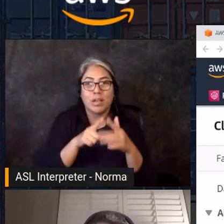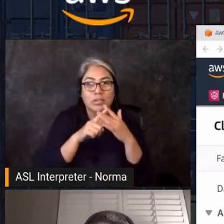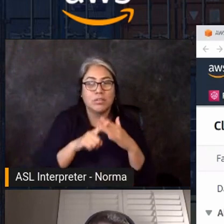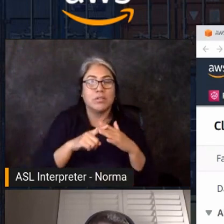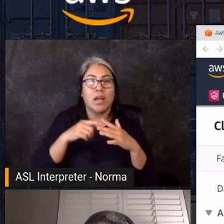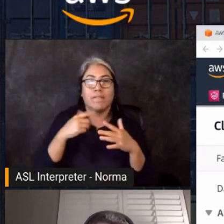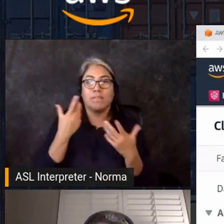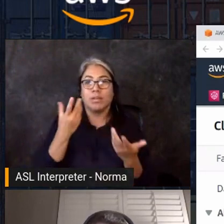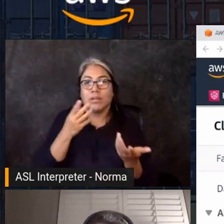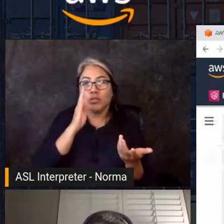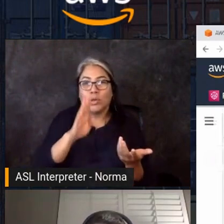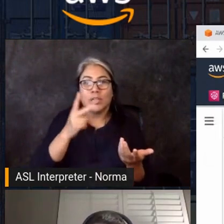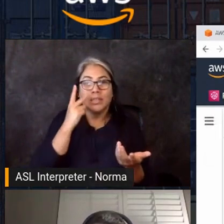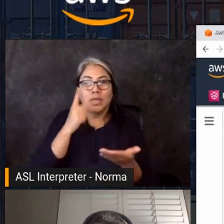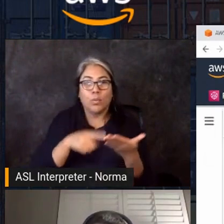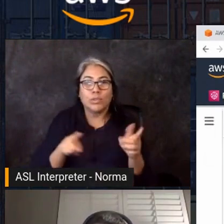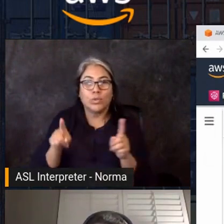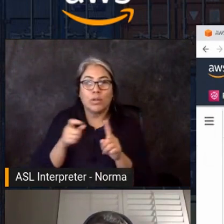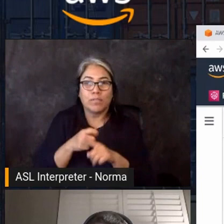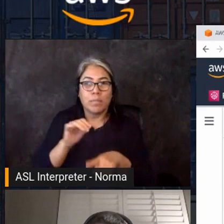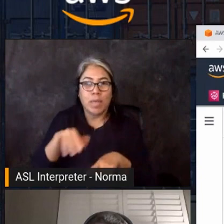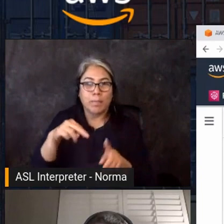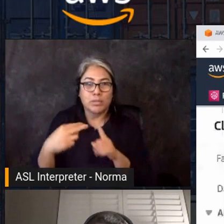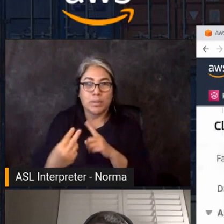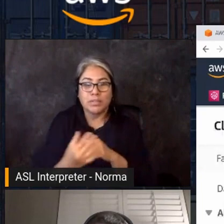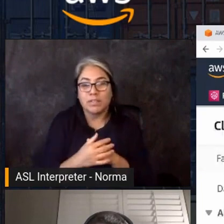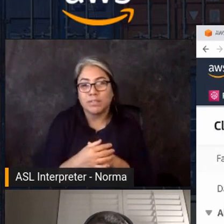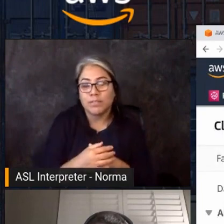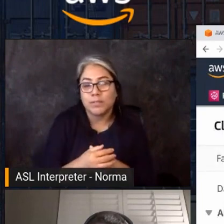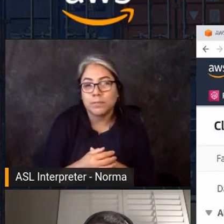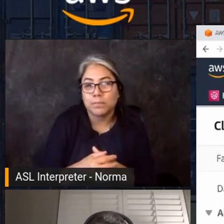see what's going on from perspective.